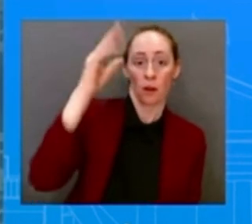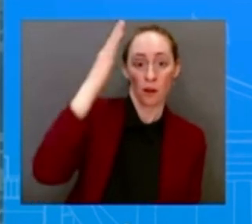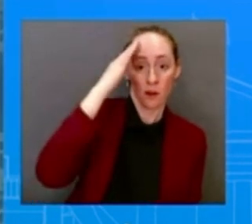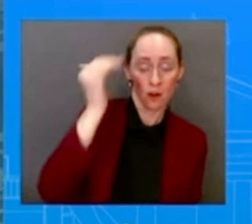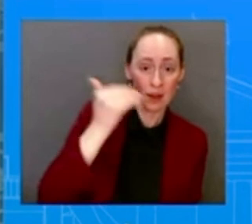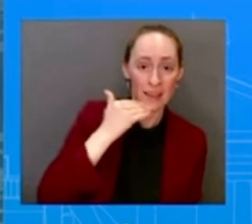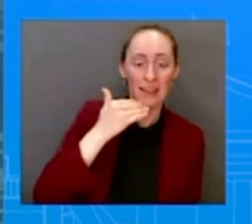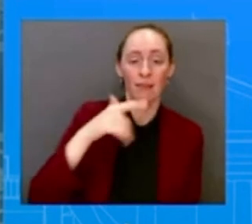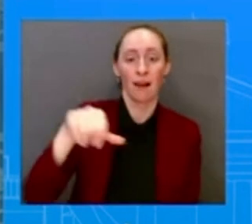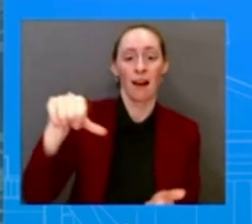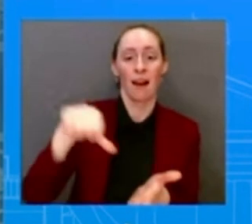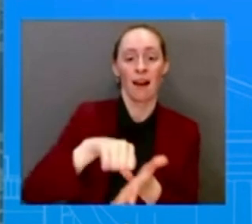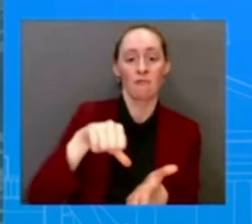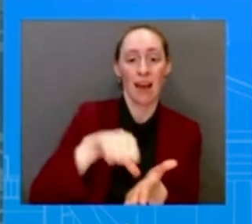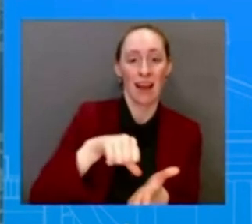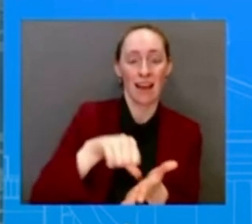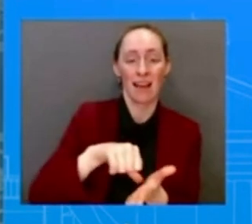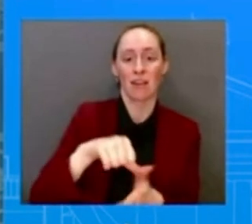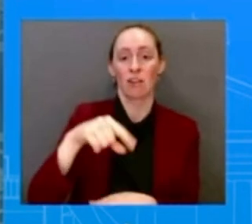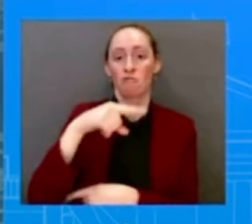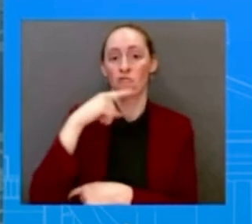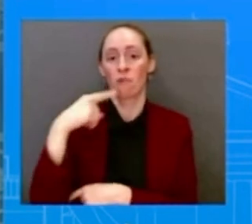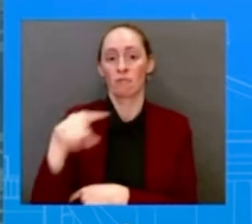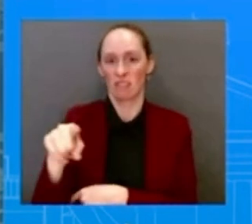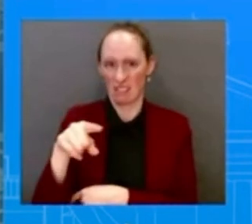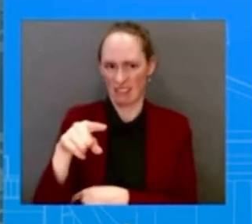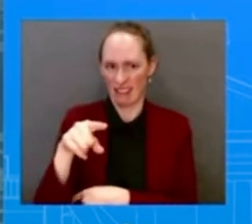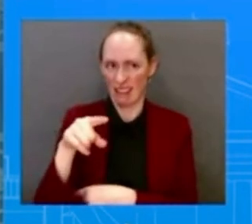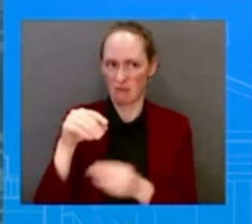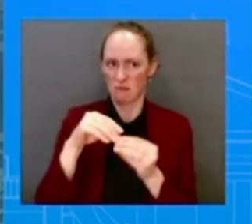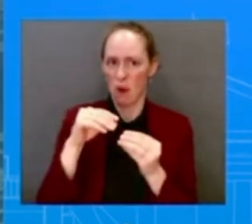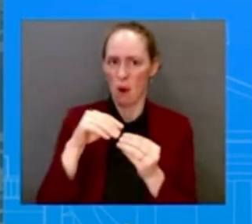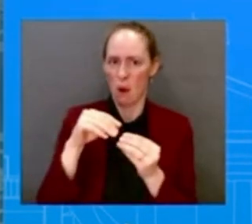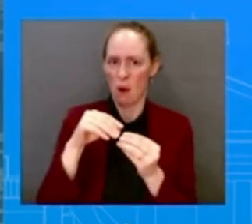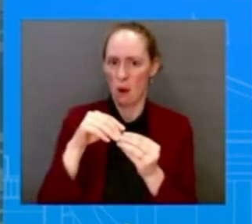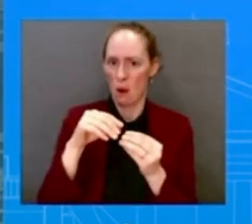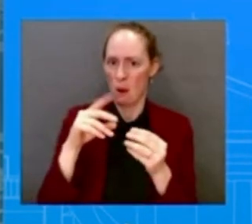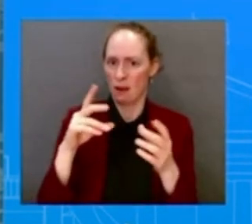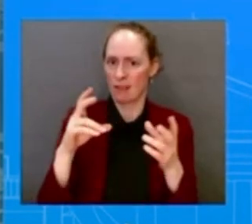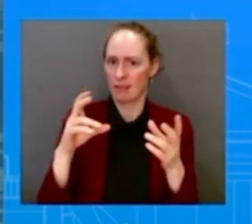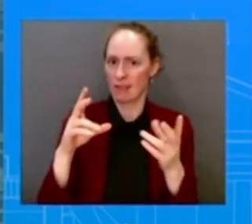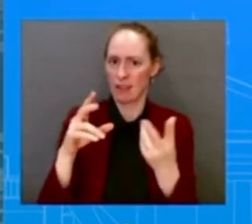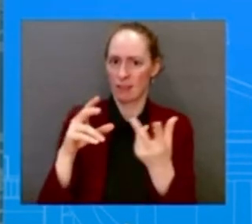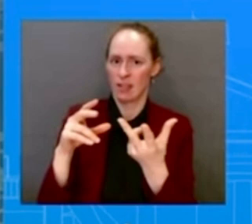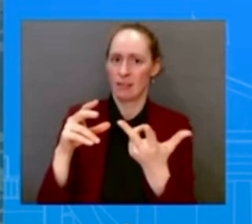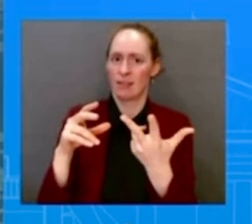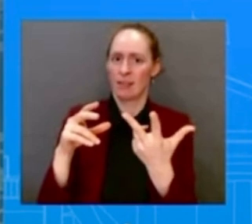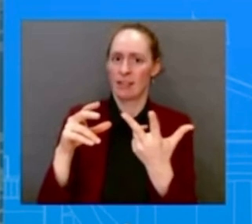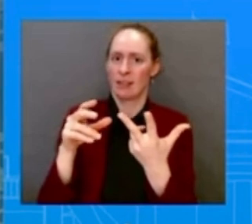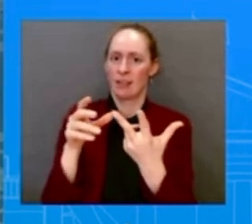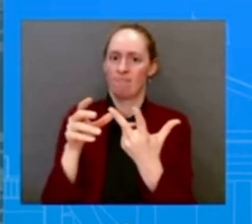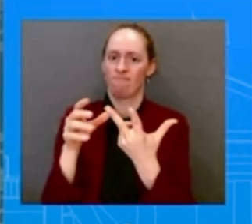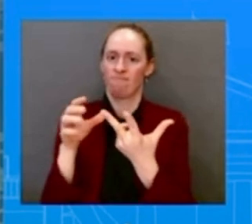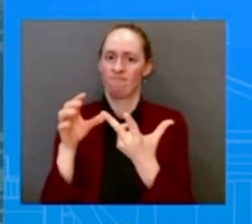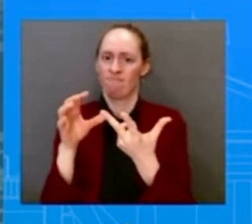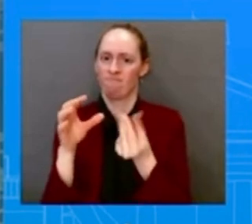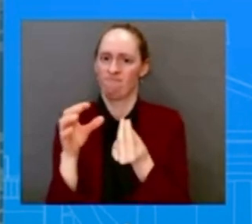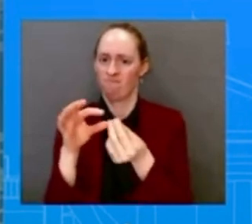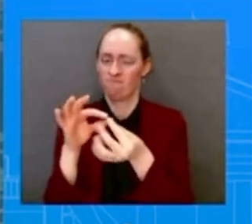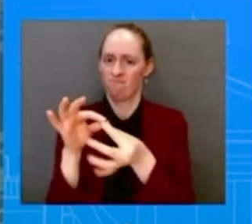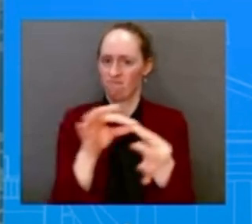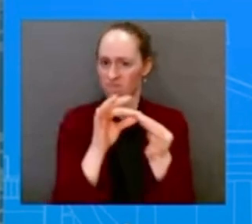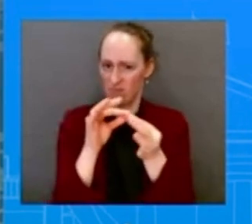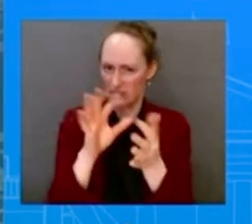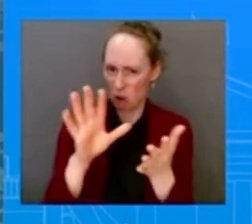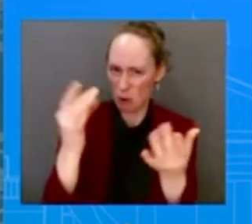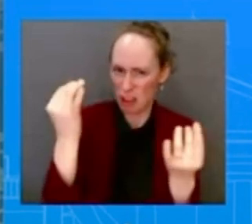here not long ago talking about the burgeoning defense relationship between Iran and Russia, which is not only not good for the people of Ukraine, it's not